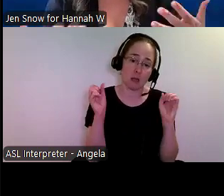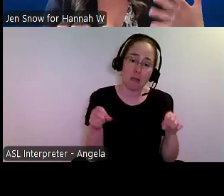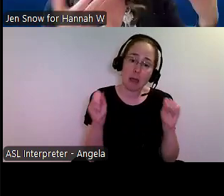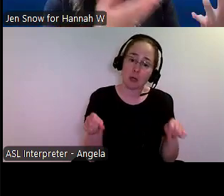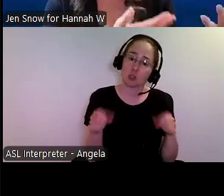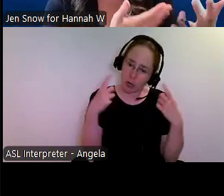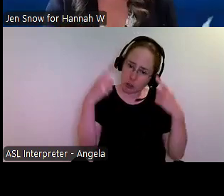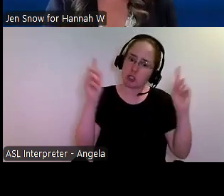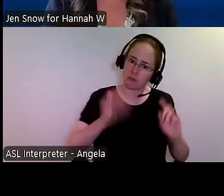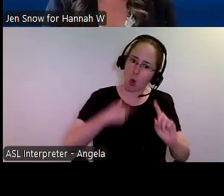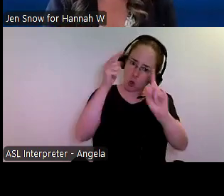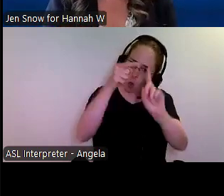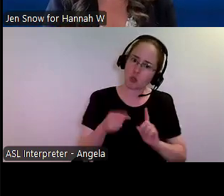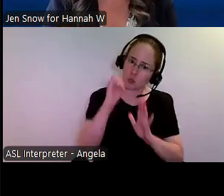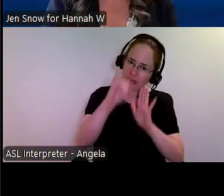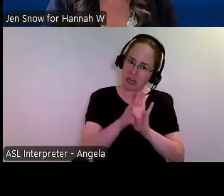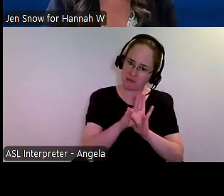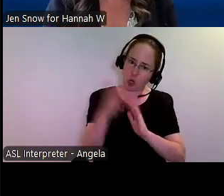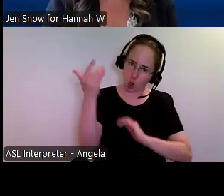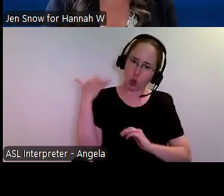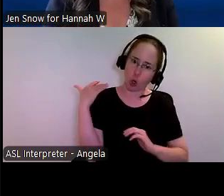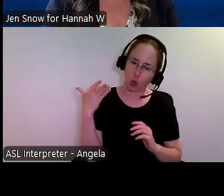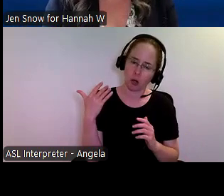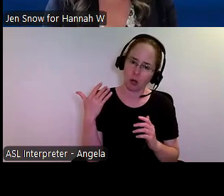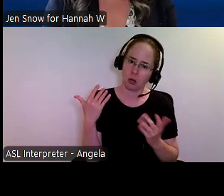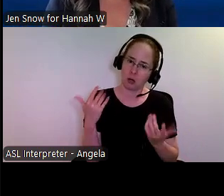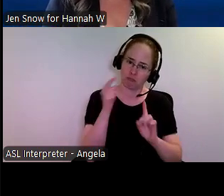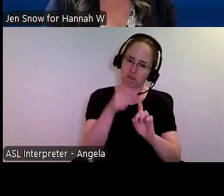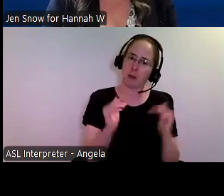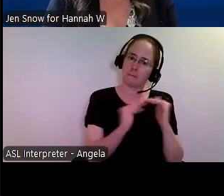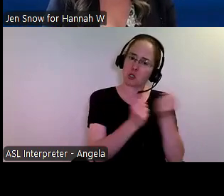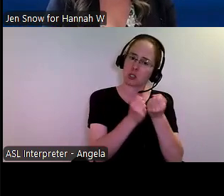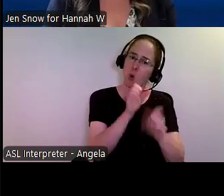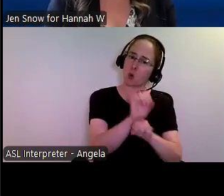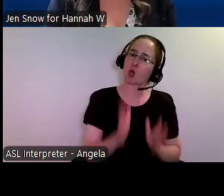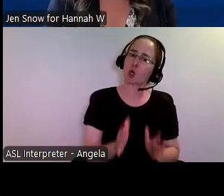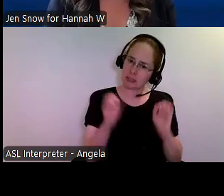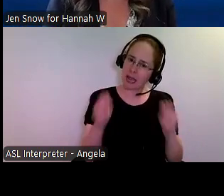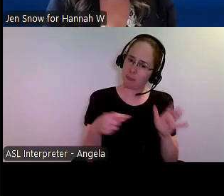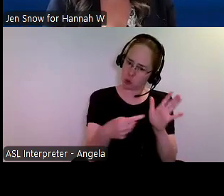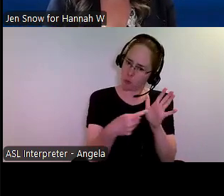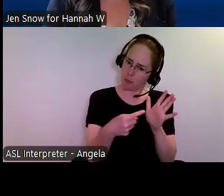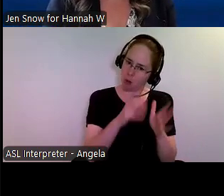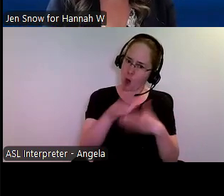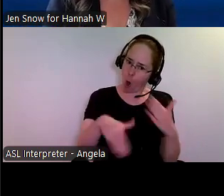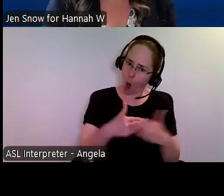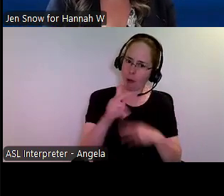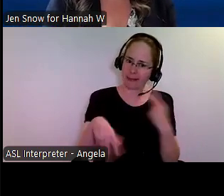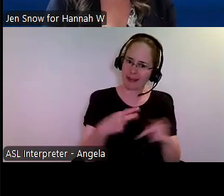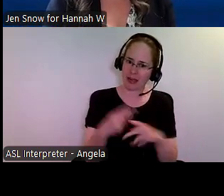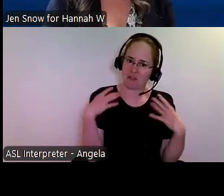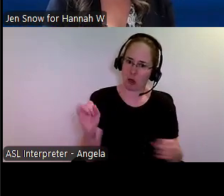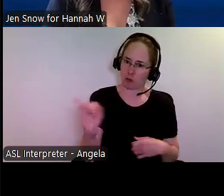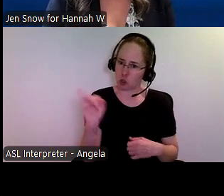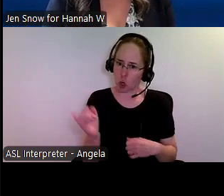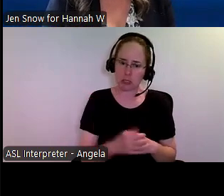to achieve the goals that we identified earlier of having, peer support workers be able to bill in all forms of health insurance and be able